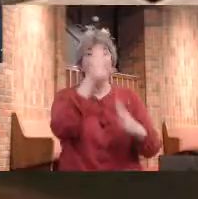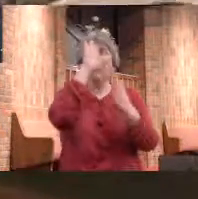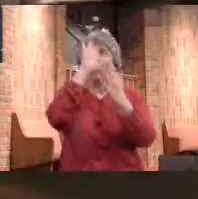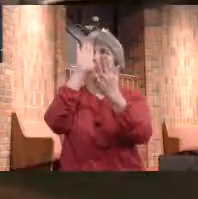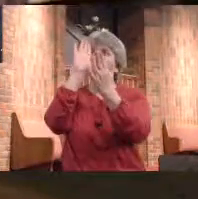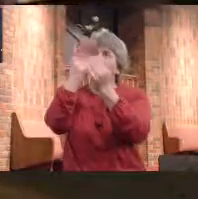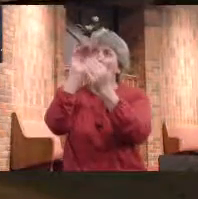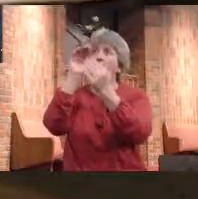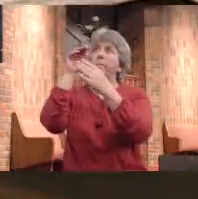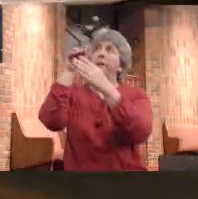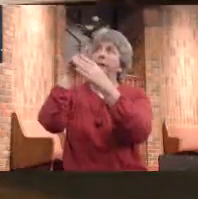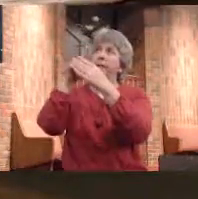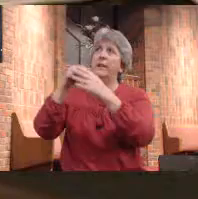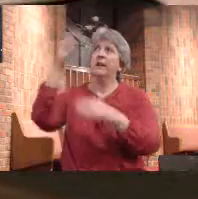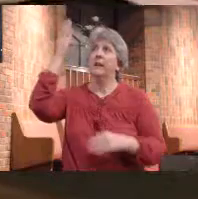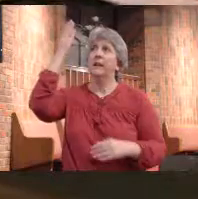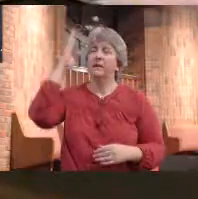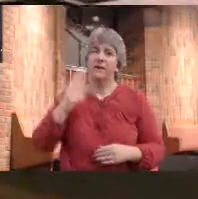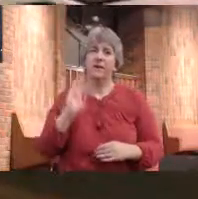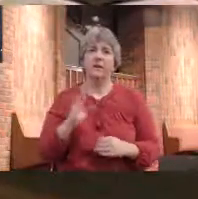Why do we pray?